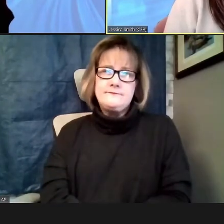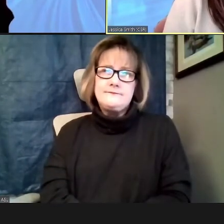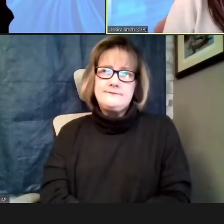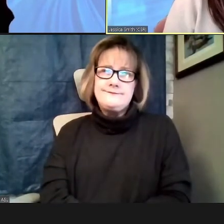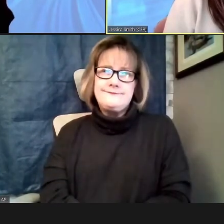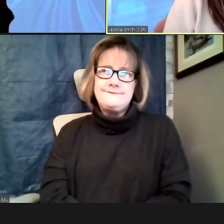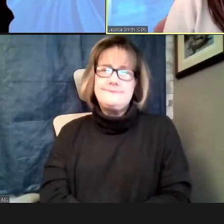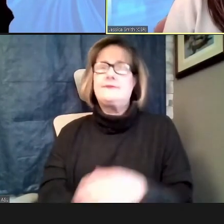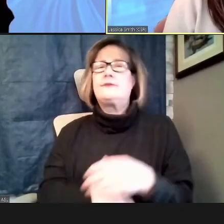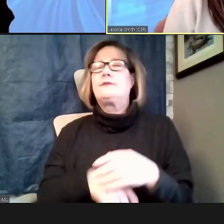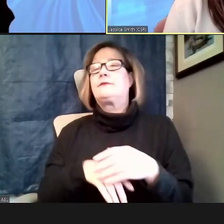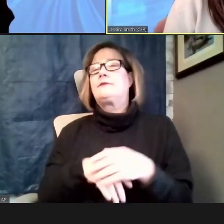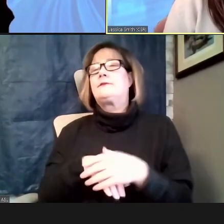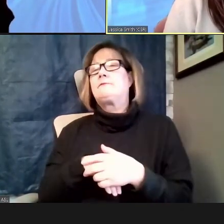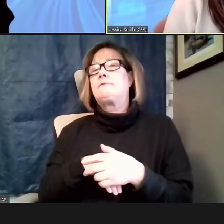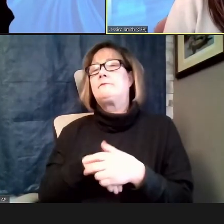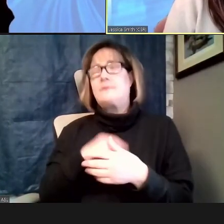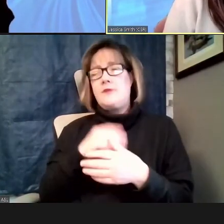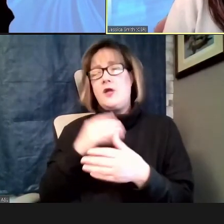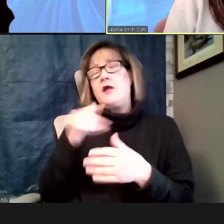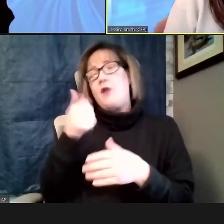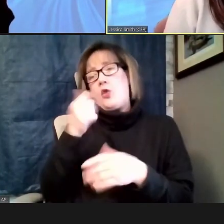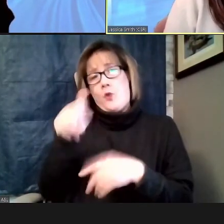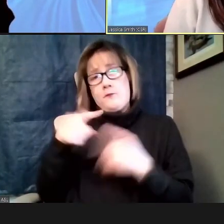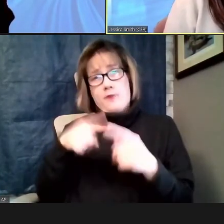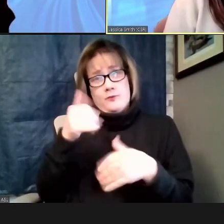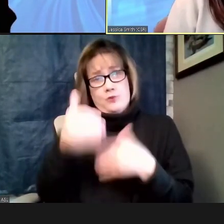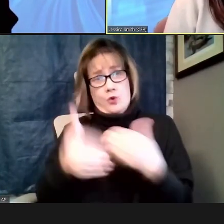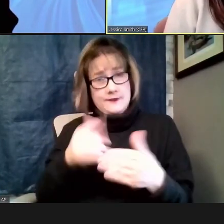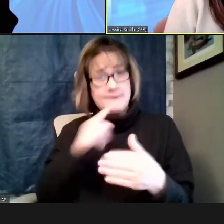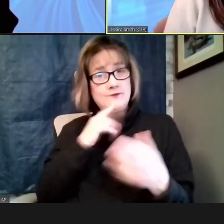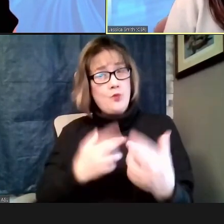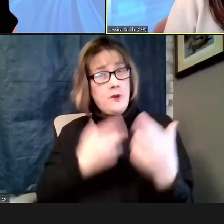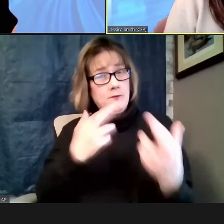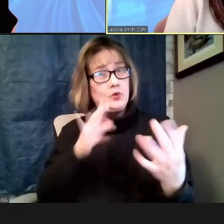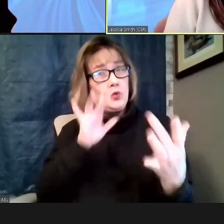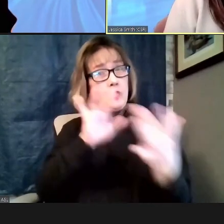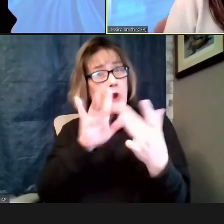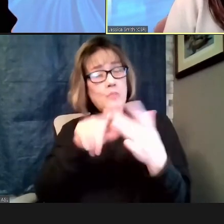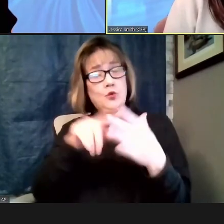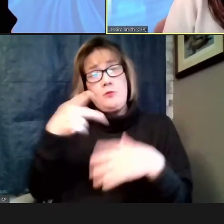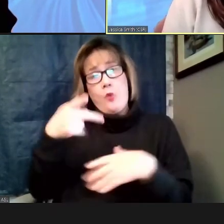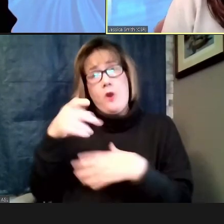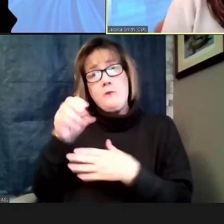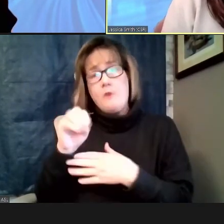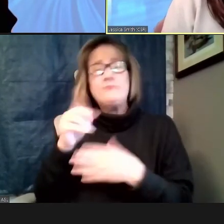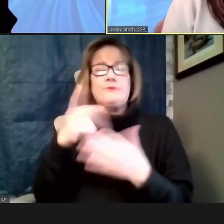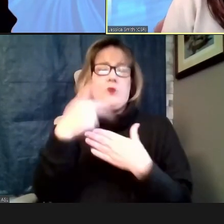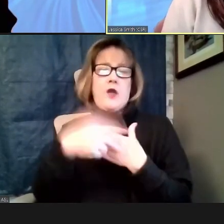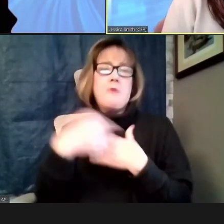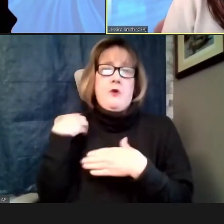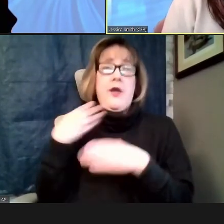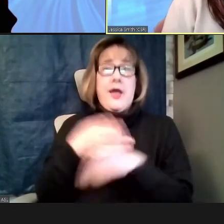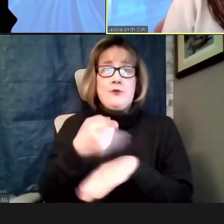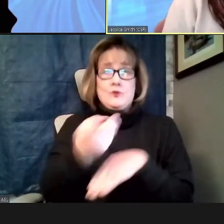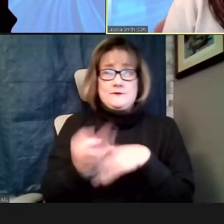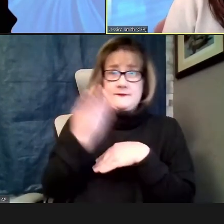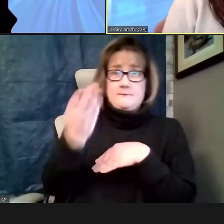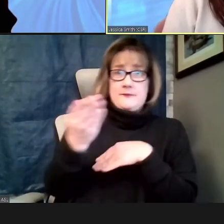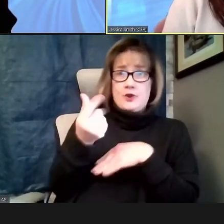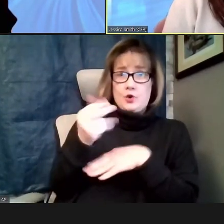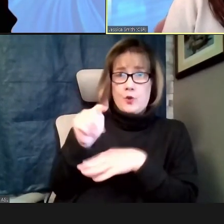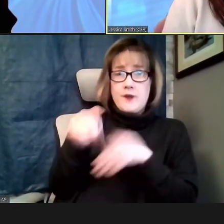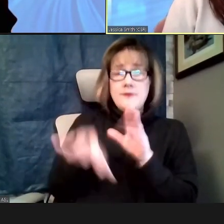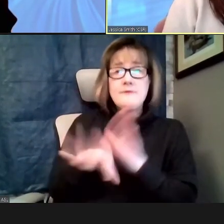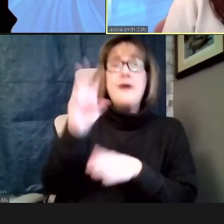So here's another question about the process. Is it recommended to reach out to a program officer after you submit a grant to find out when you are likely